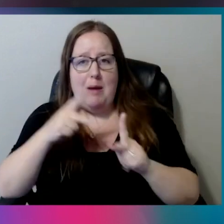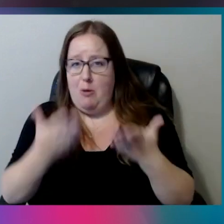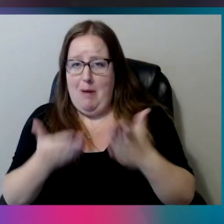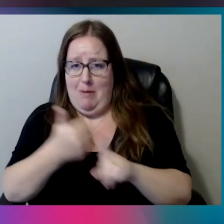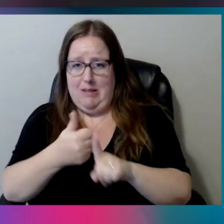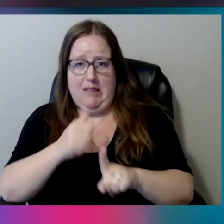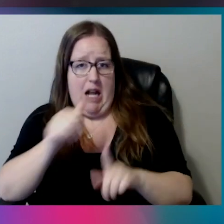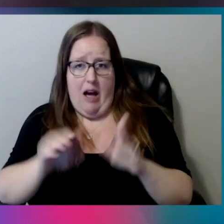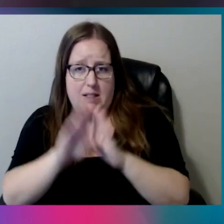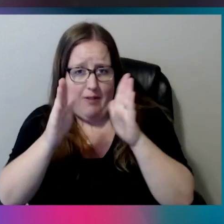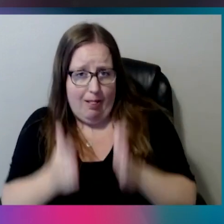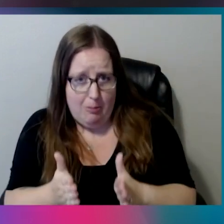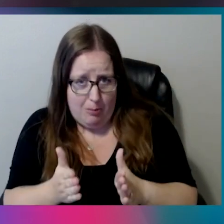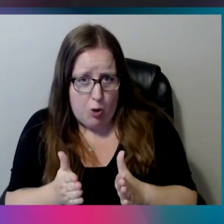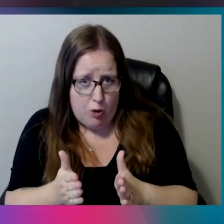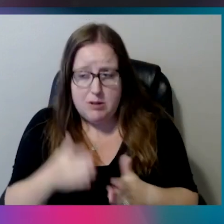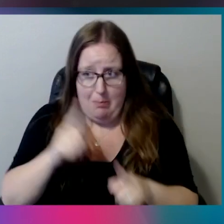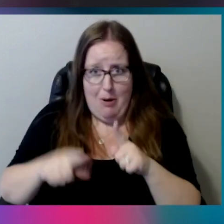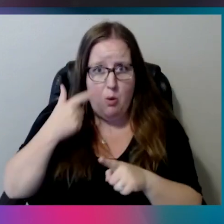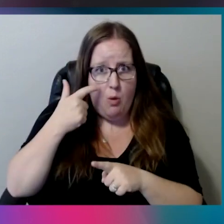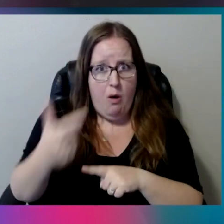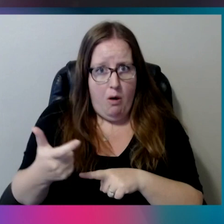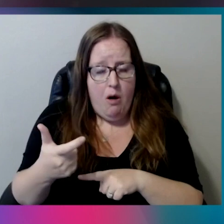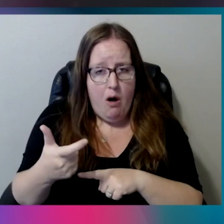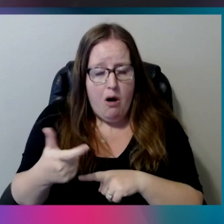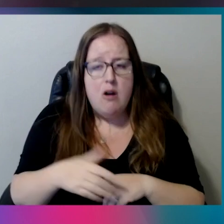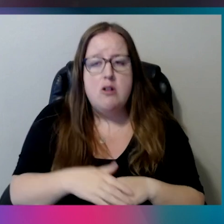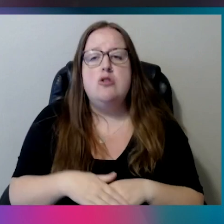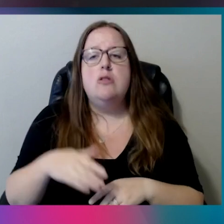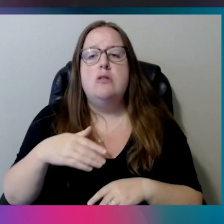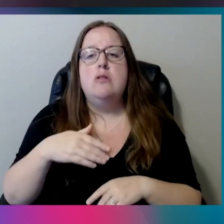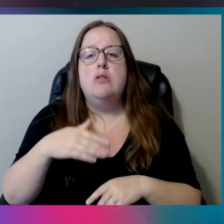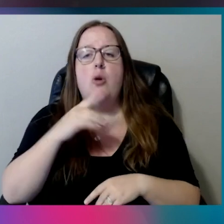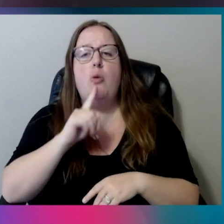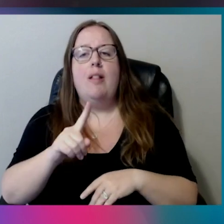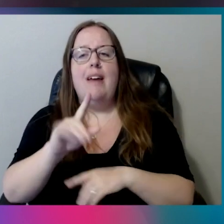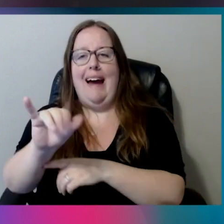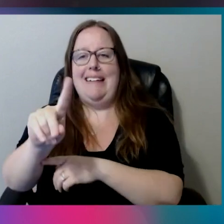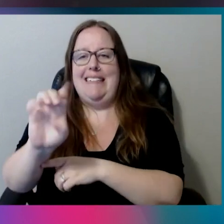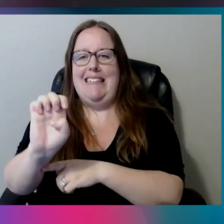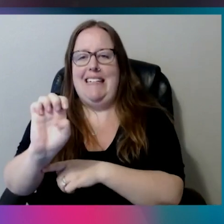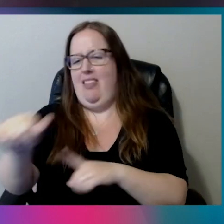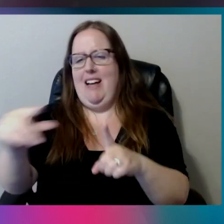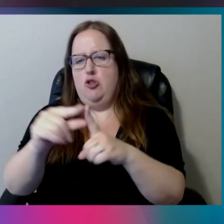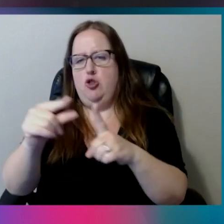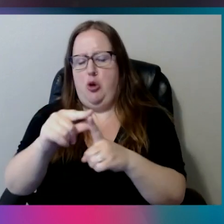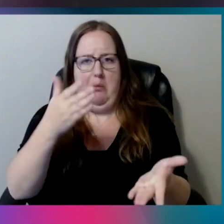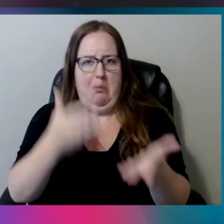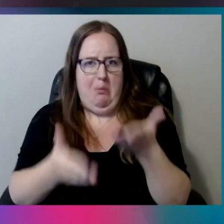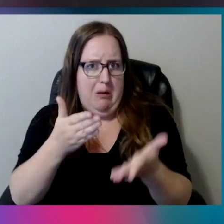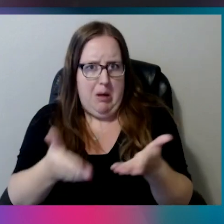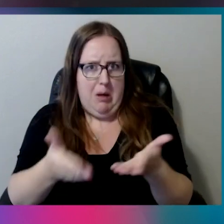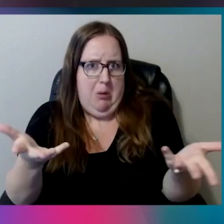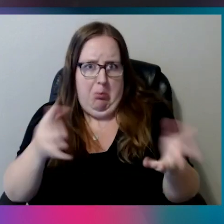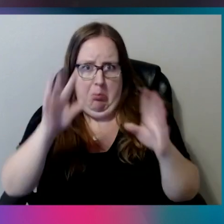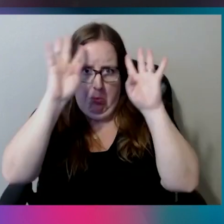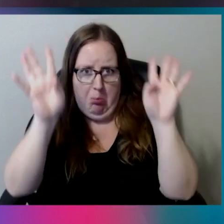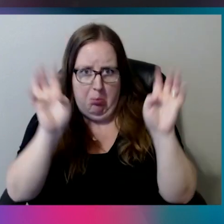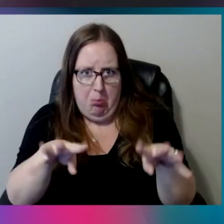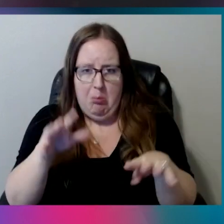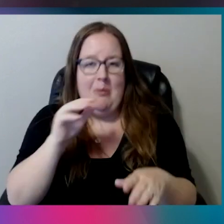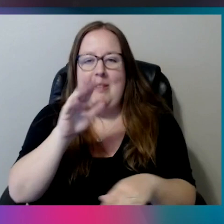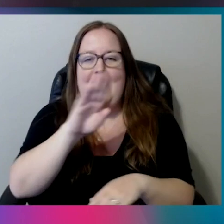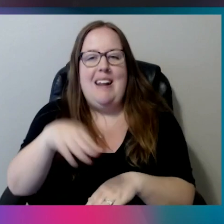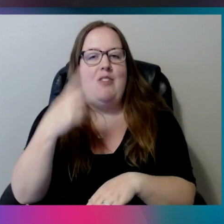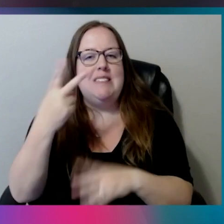maybe, we threw out this IDE term. Maybe nobody's ever seen Visual Studio before.